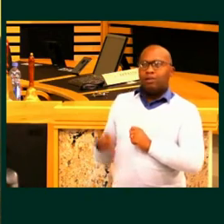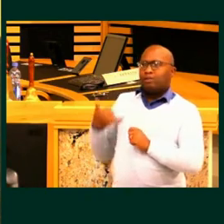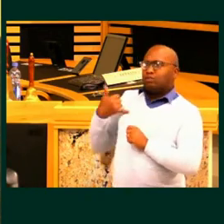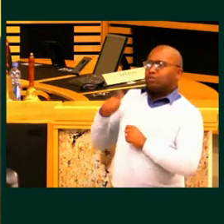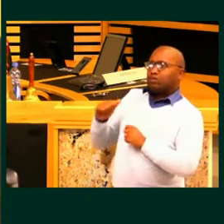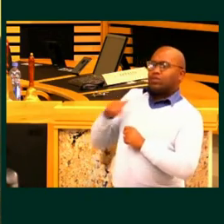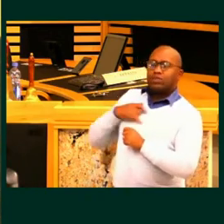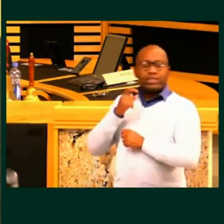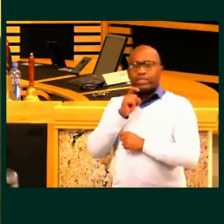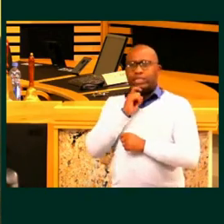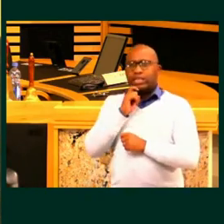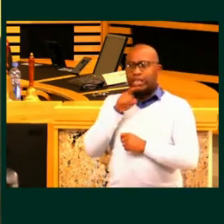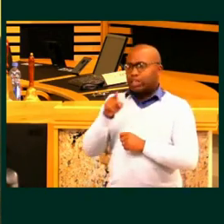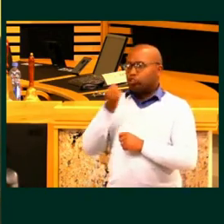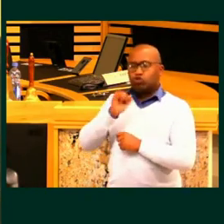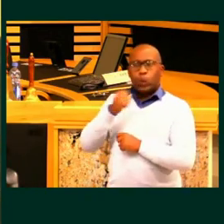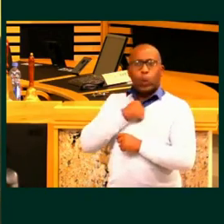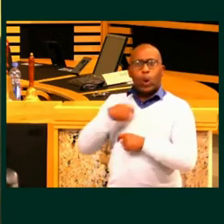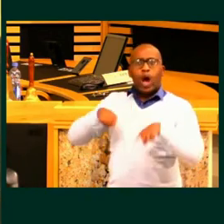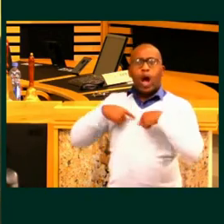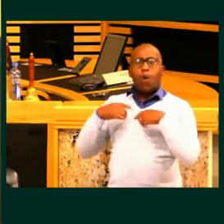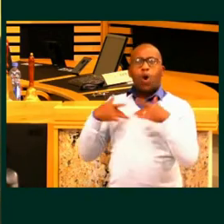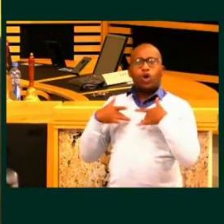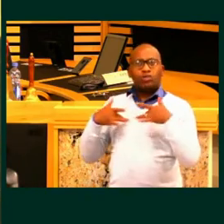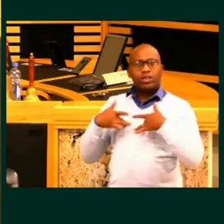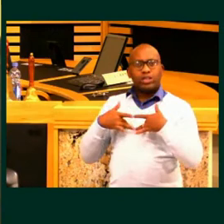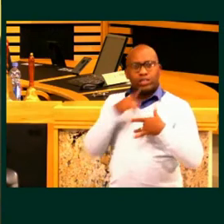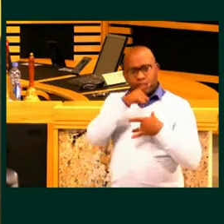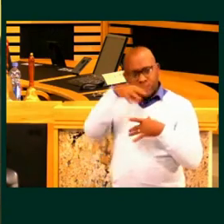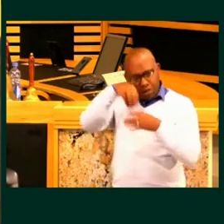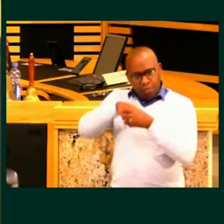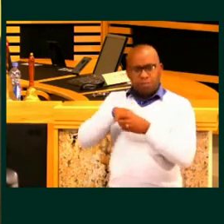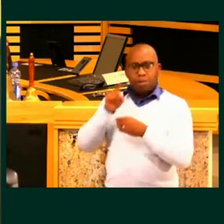not something that we're working with uh we're working